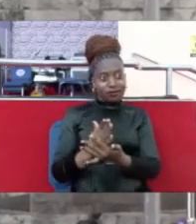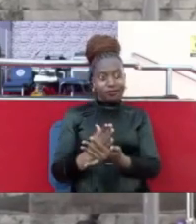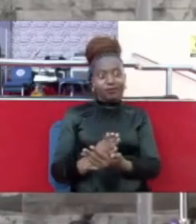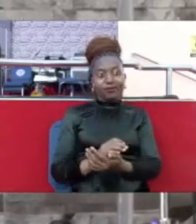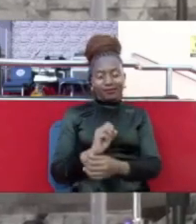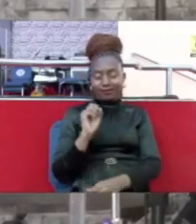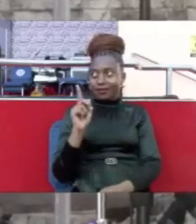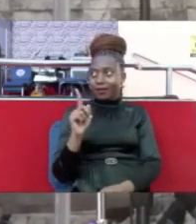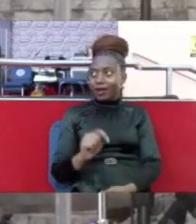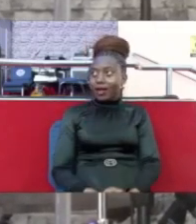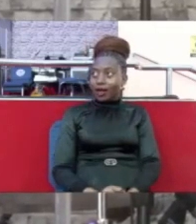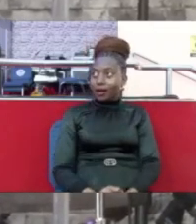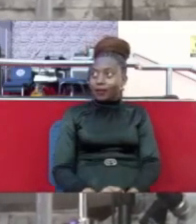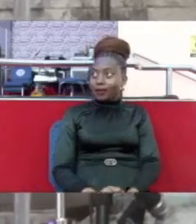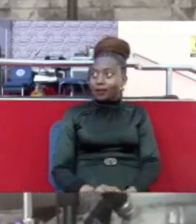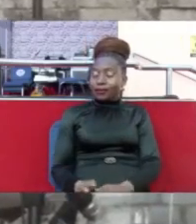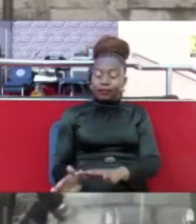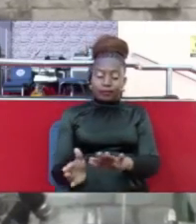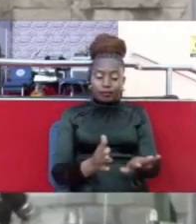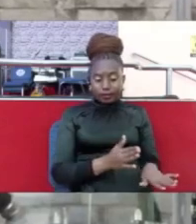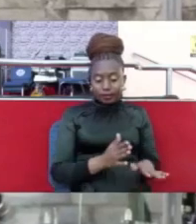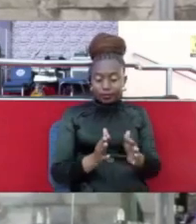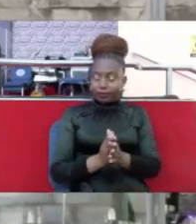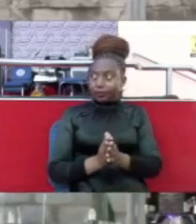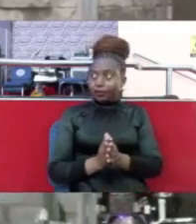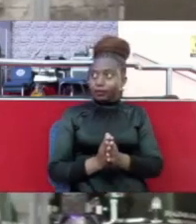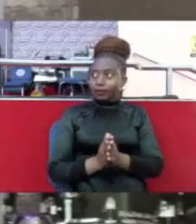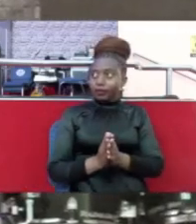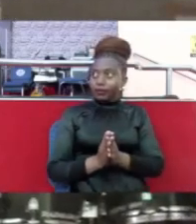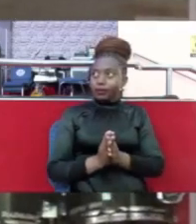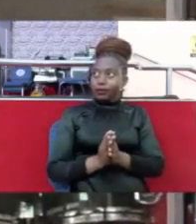Turn to Mark chapter 12, verses 41 through 44.